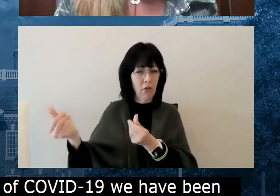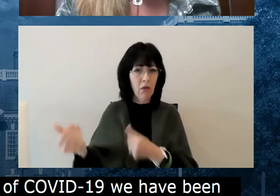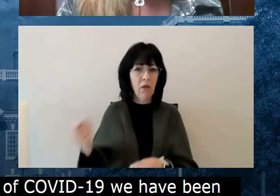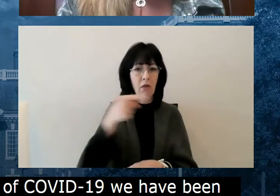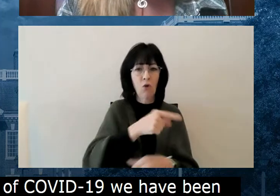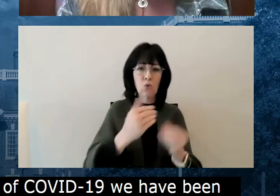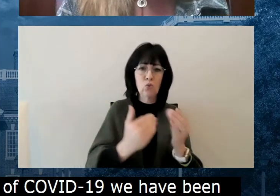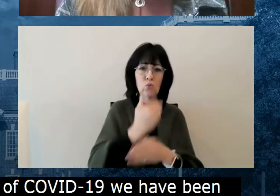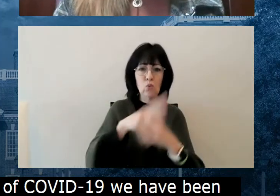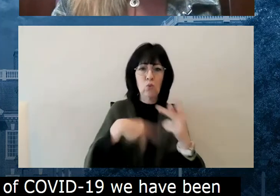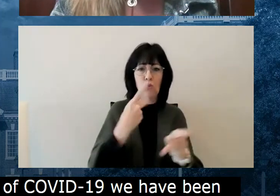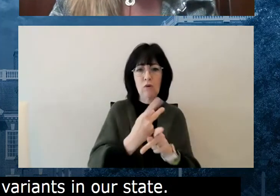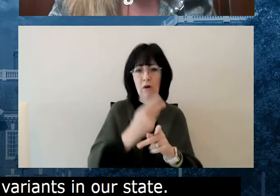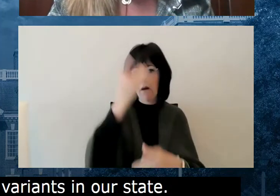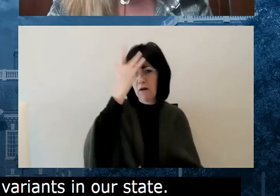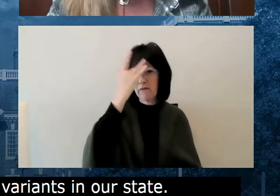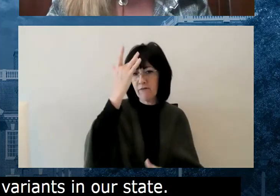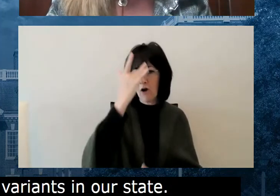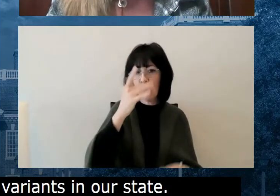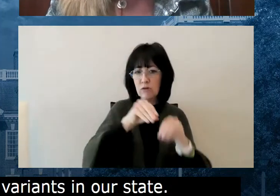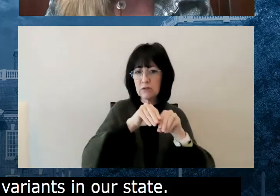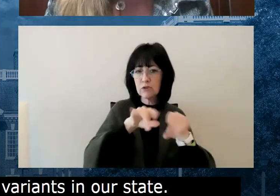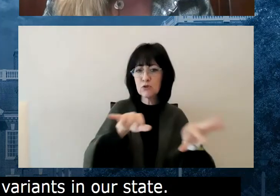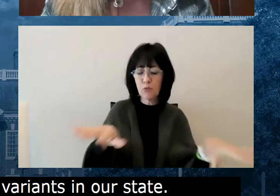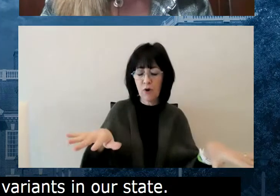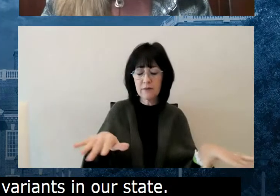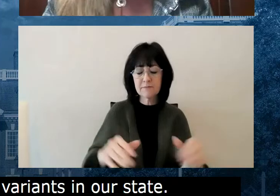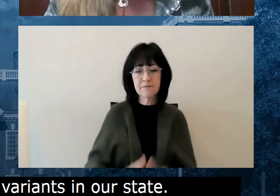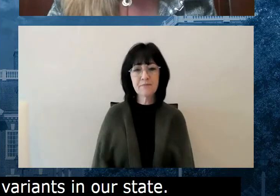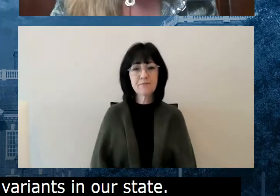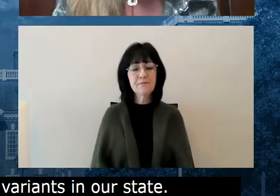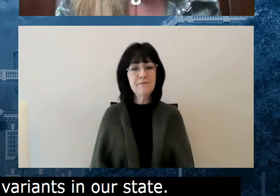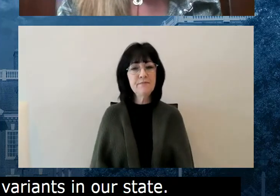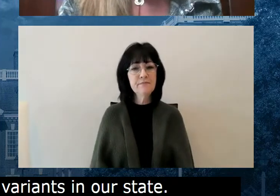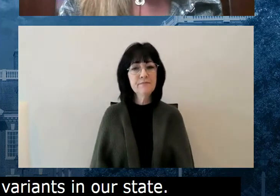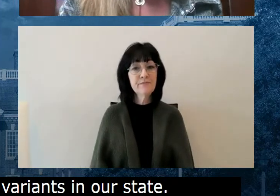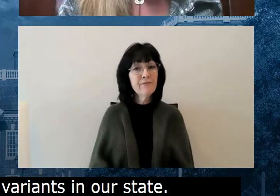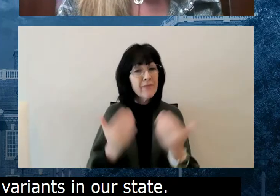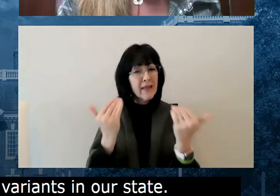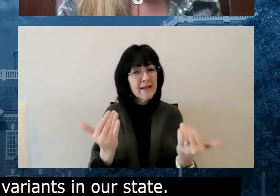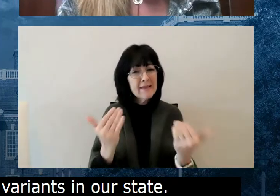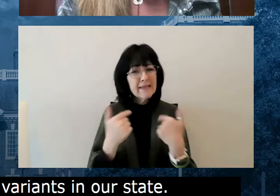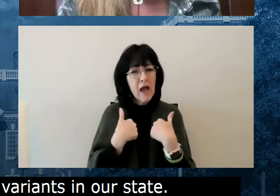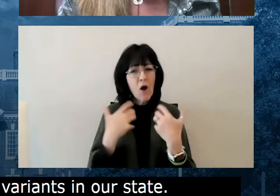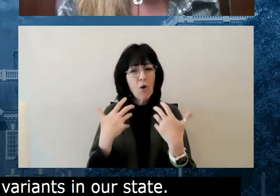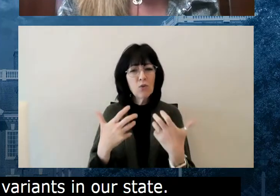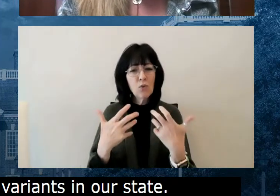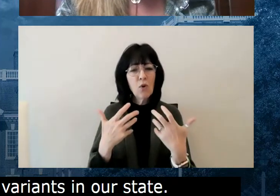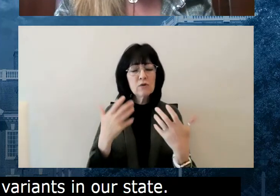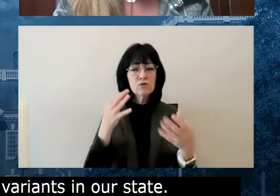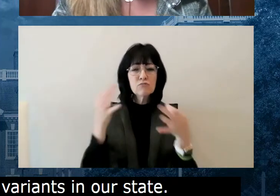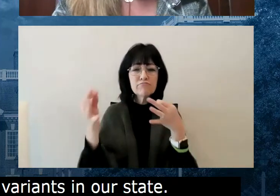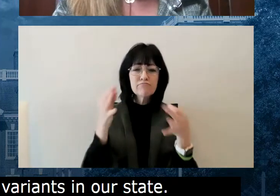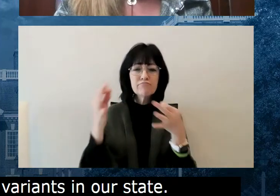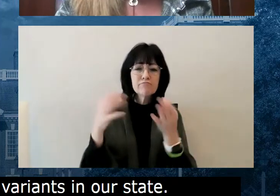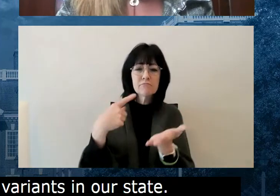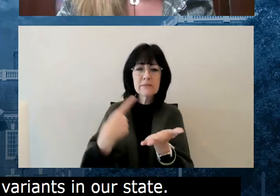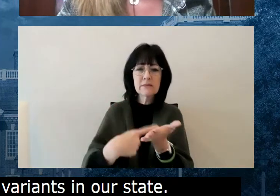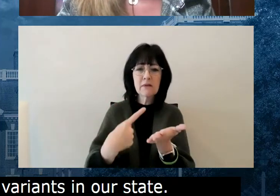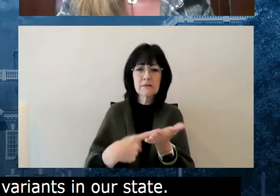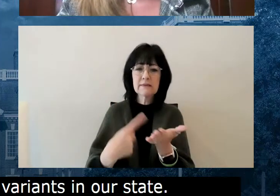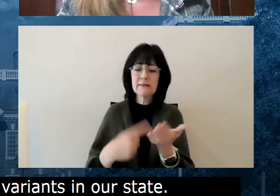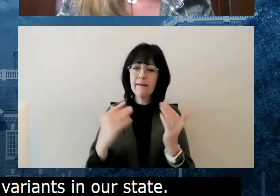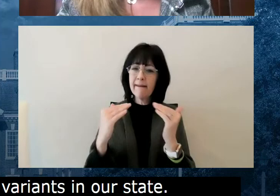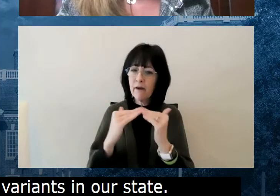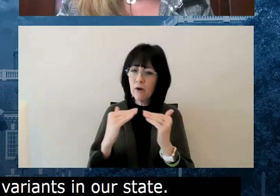So we wanted to talk a little bit about equity and accelerating equity in our state. We have talked